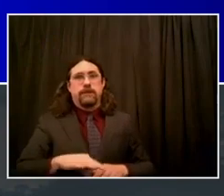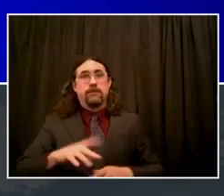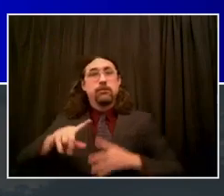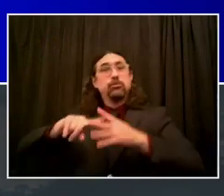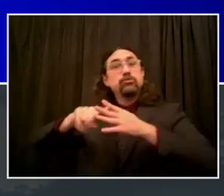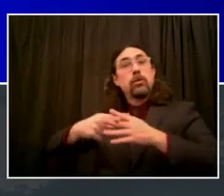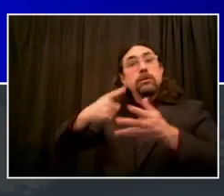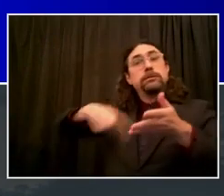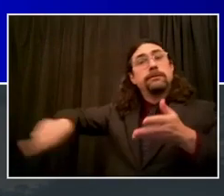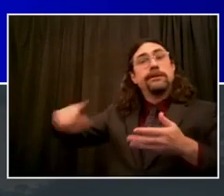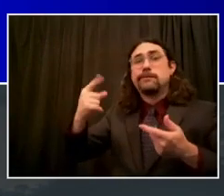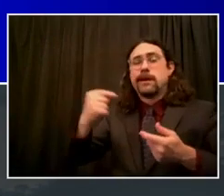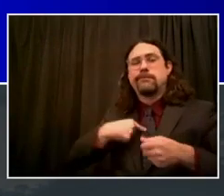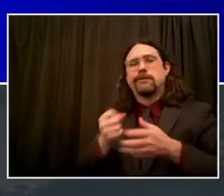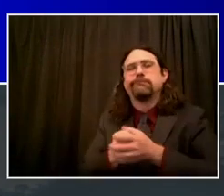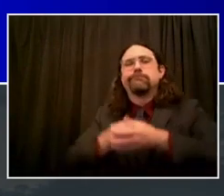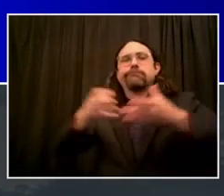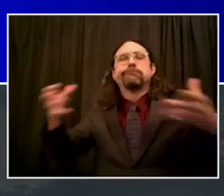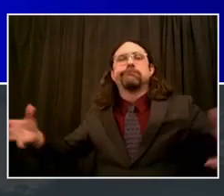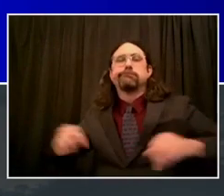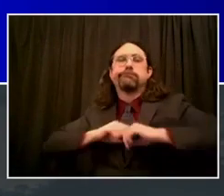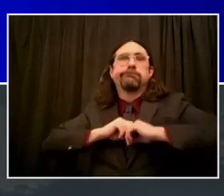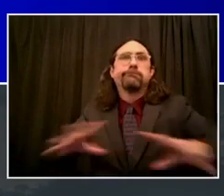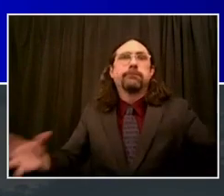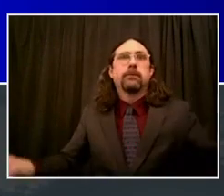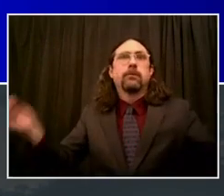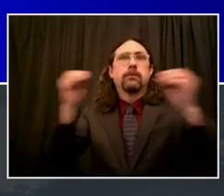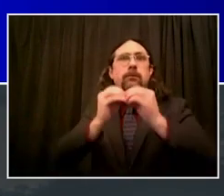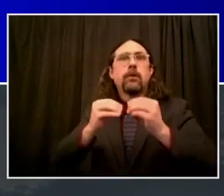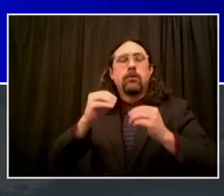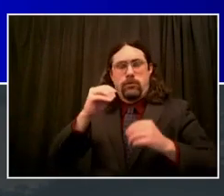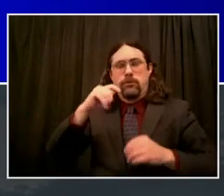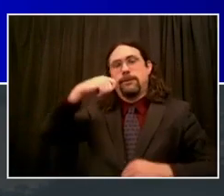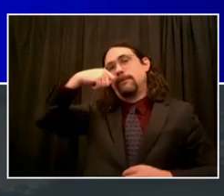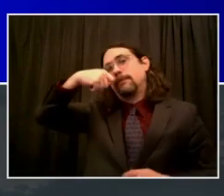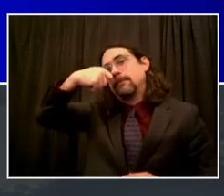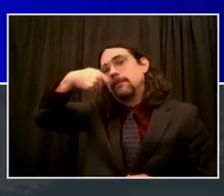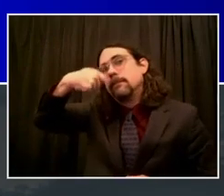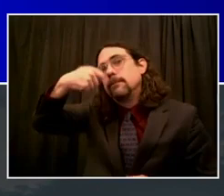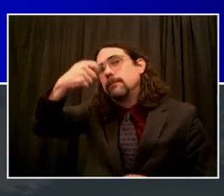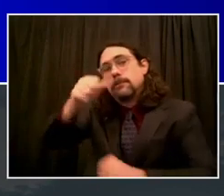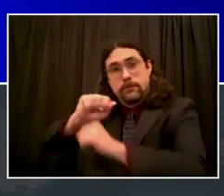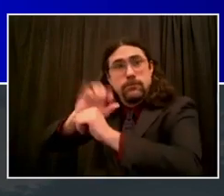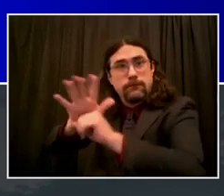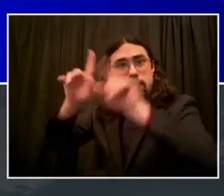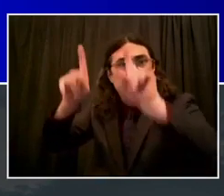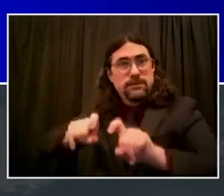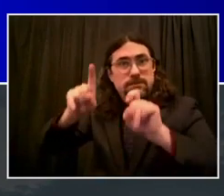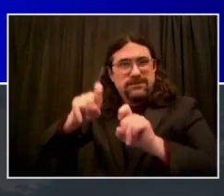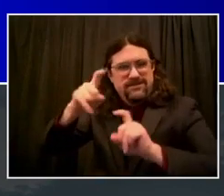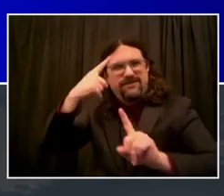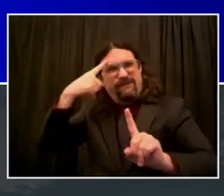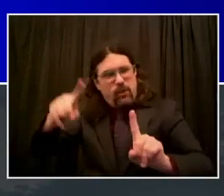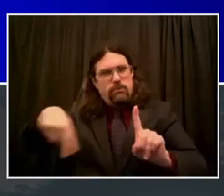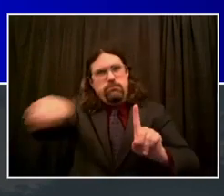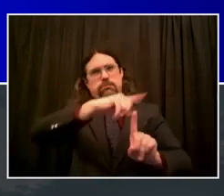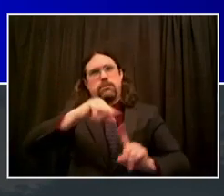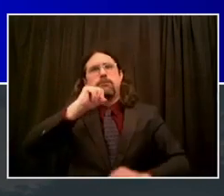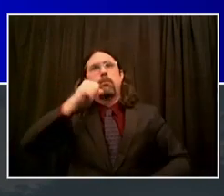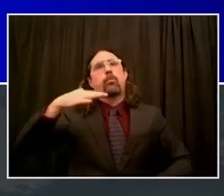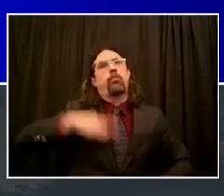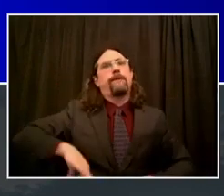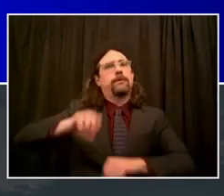per day focused specifically on the nonprofit sector. We'll be doing it at health and hospitals,